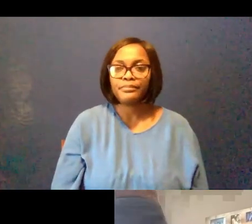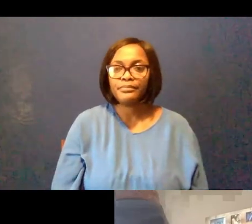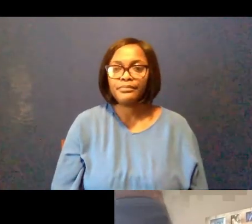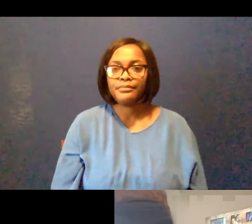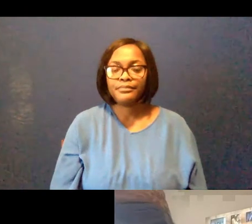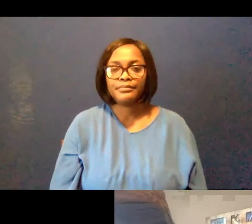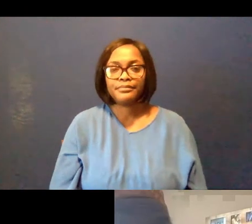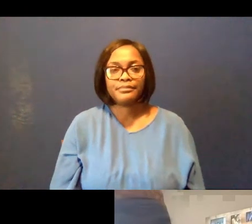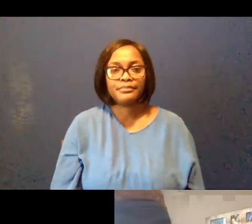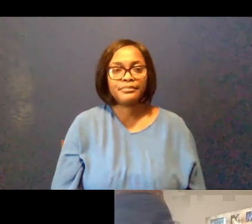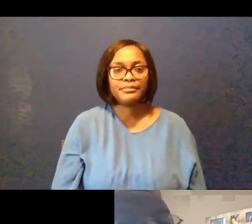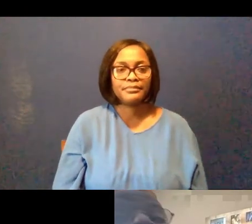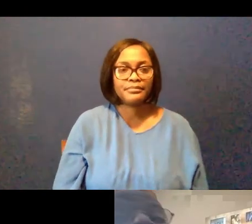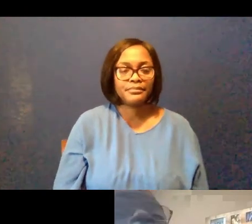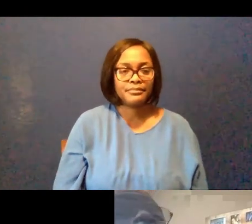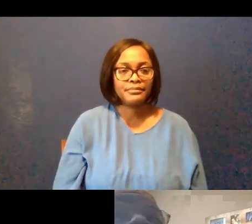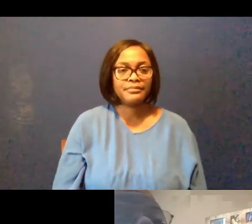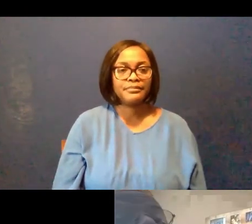inclusive.